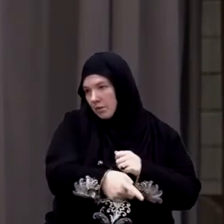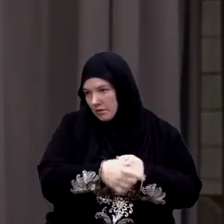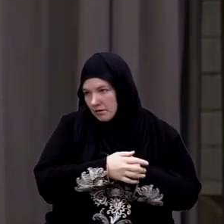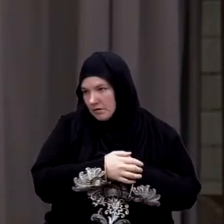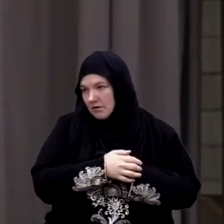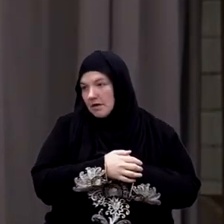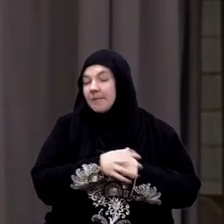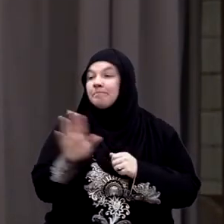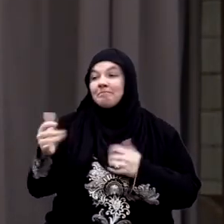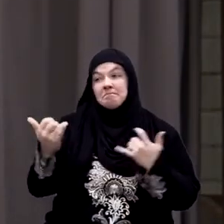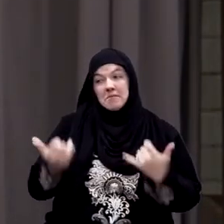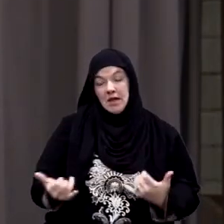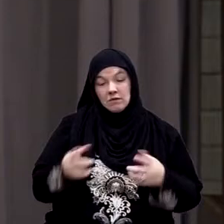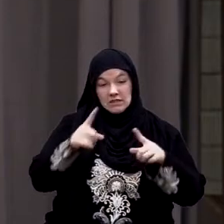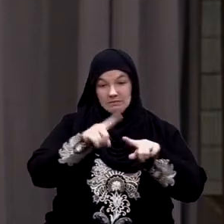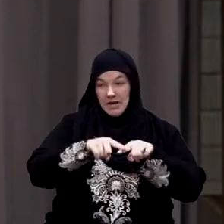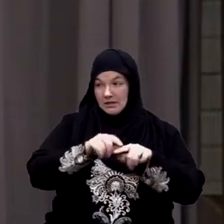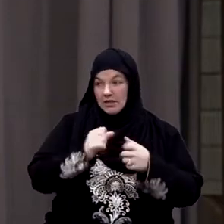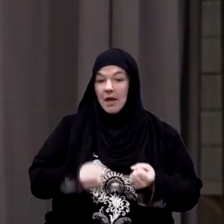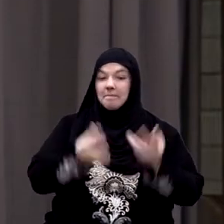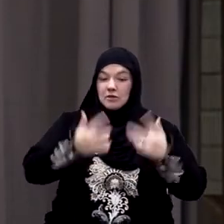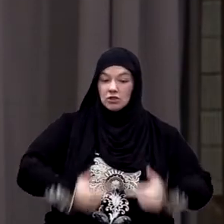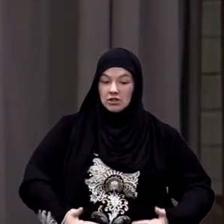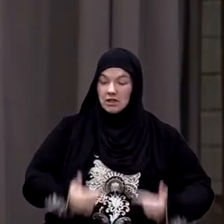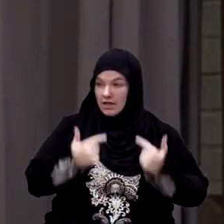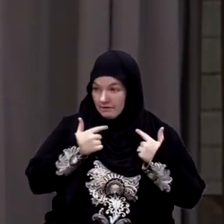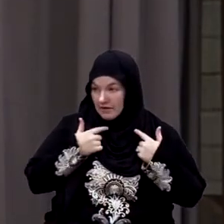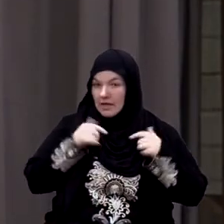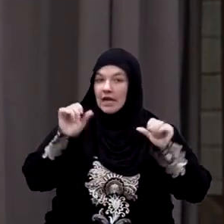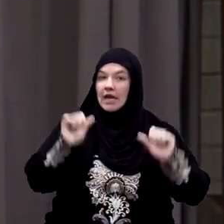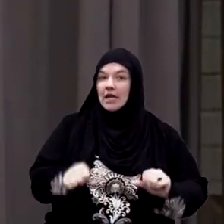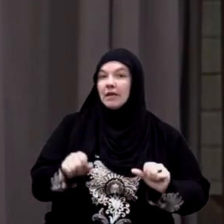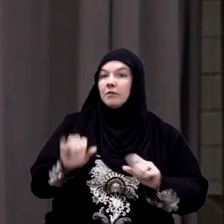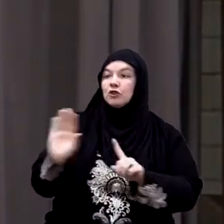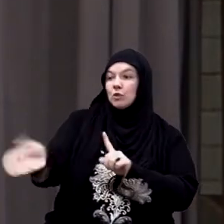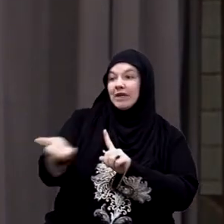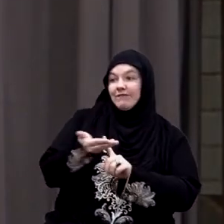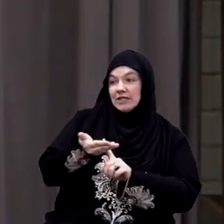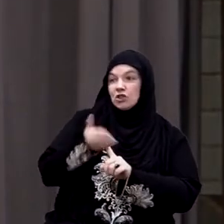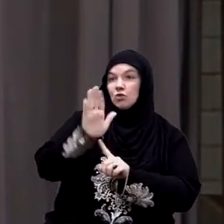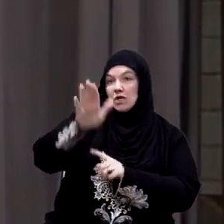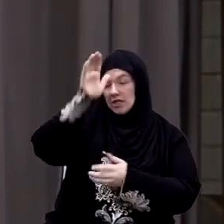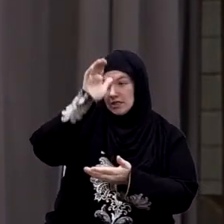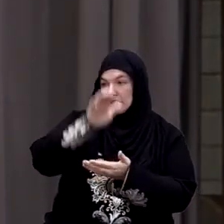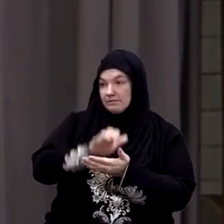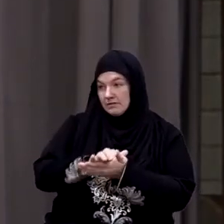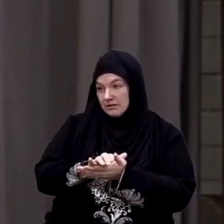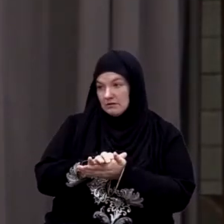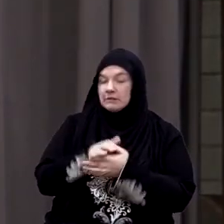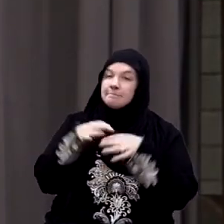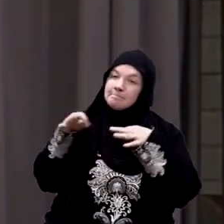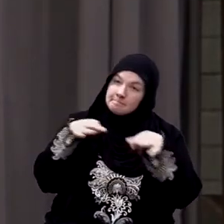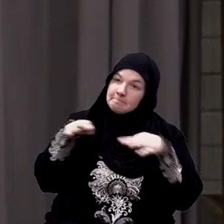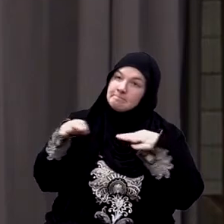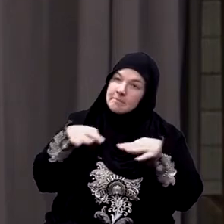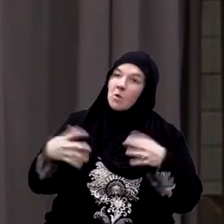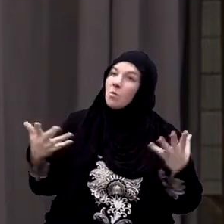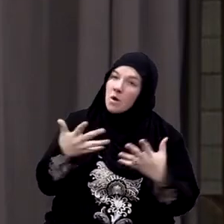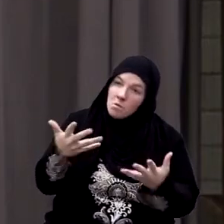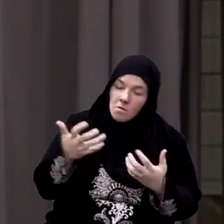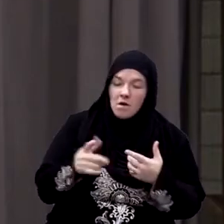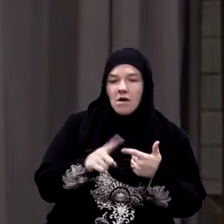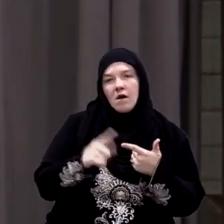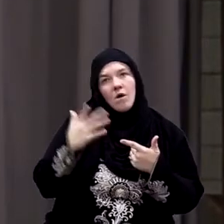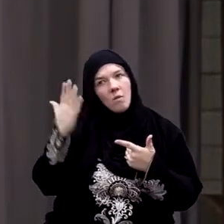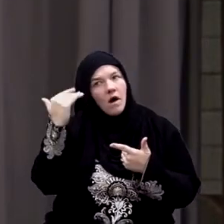how much you, the wife, are able to convince your husband of what you expect and what you want